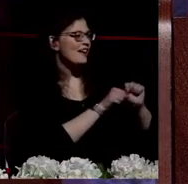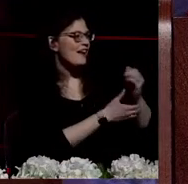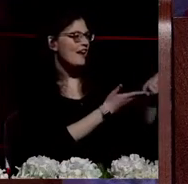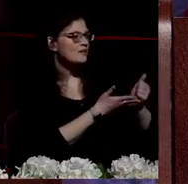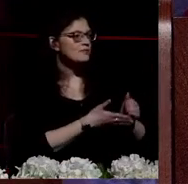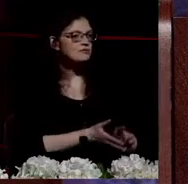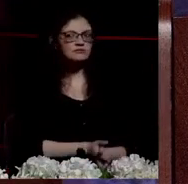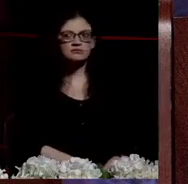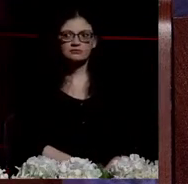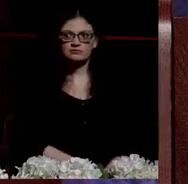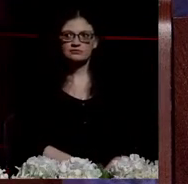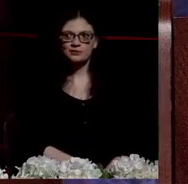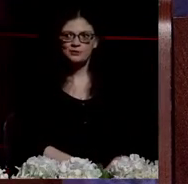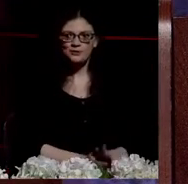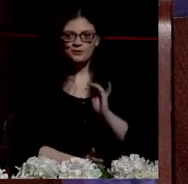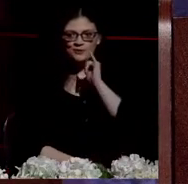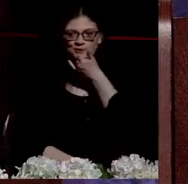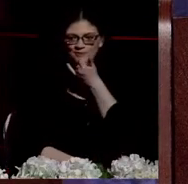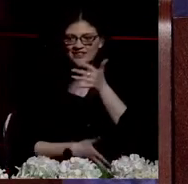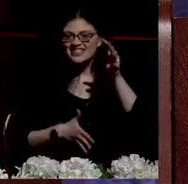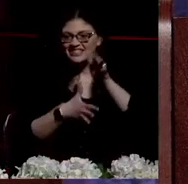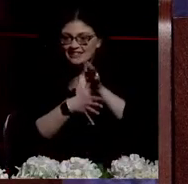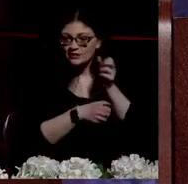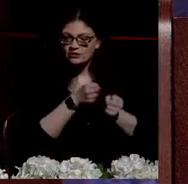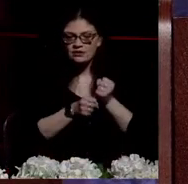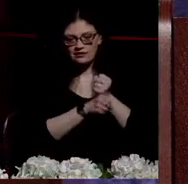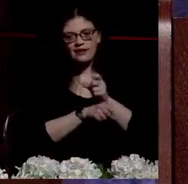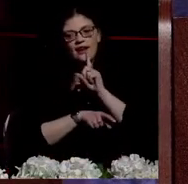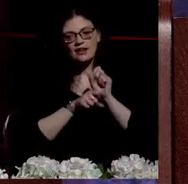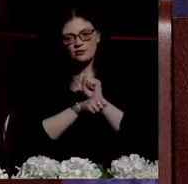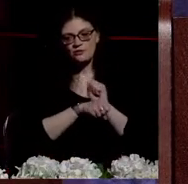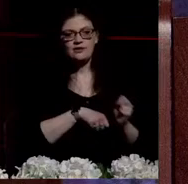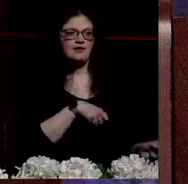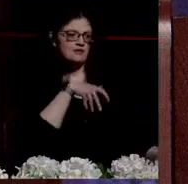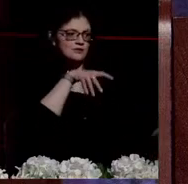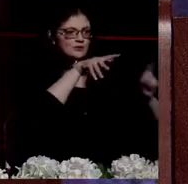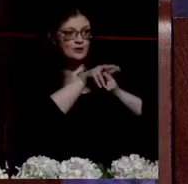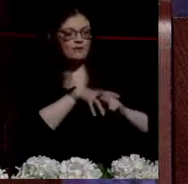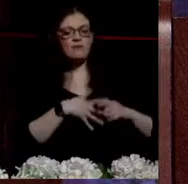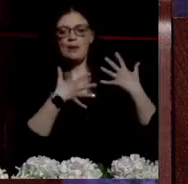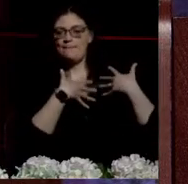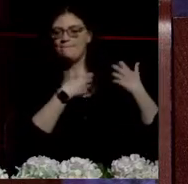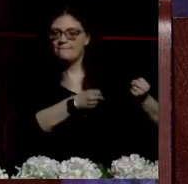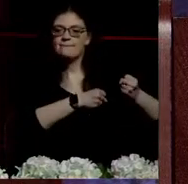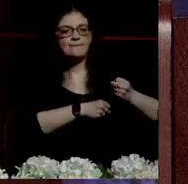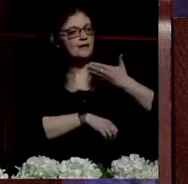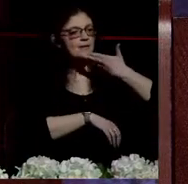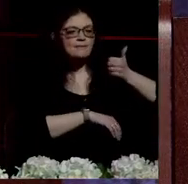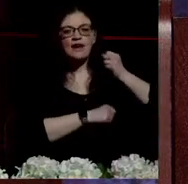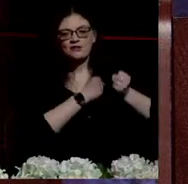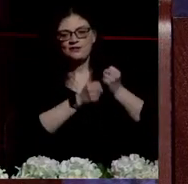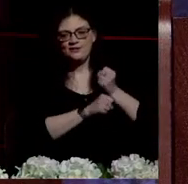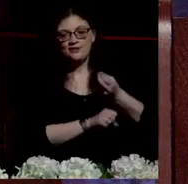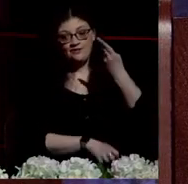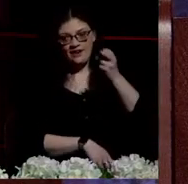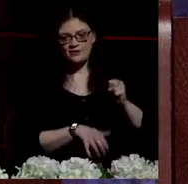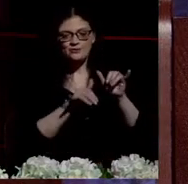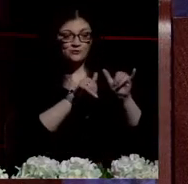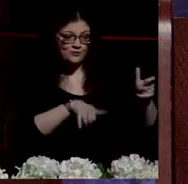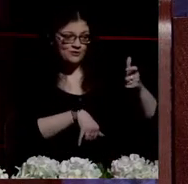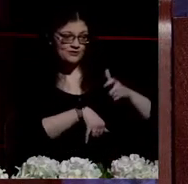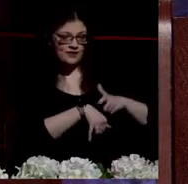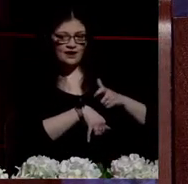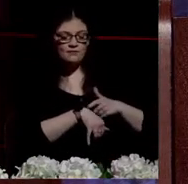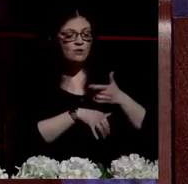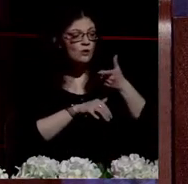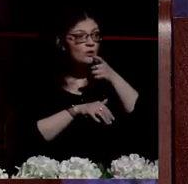This senior year, we came back as strong as we could and made it the best of our last year of high school. During this time, who would have